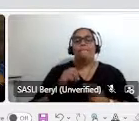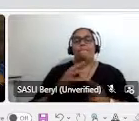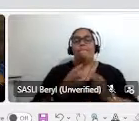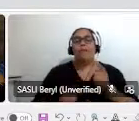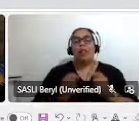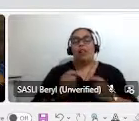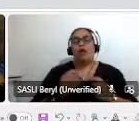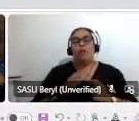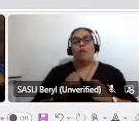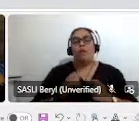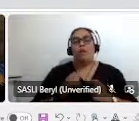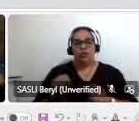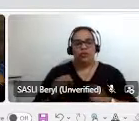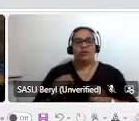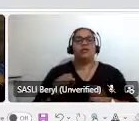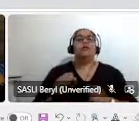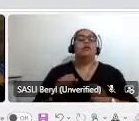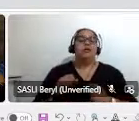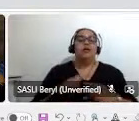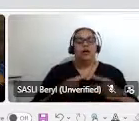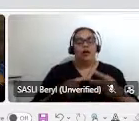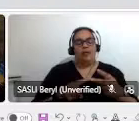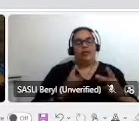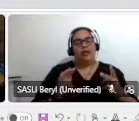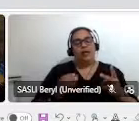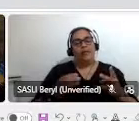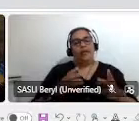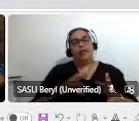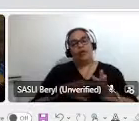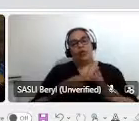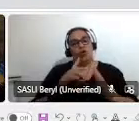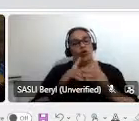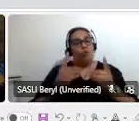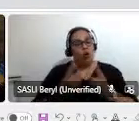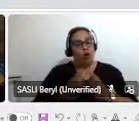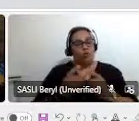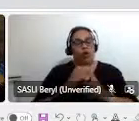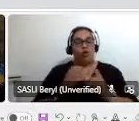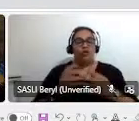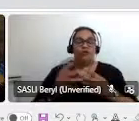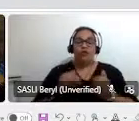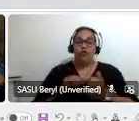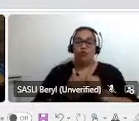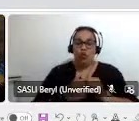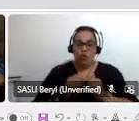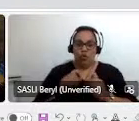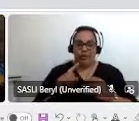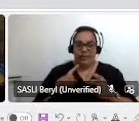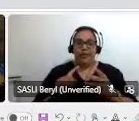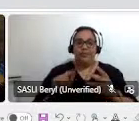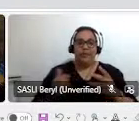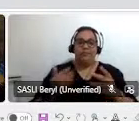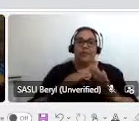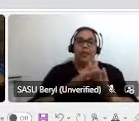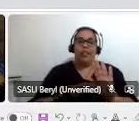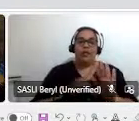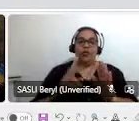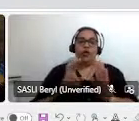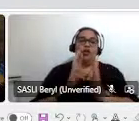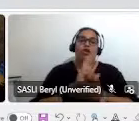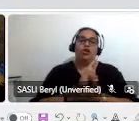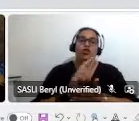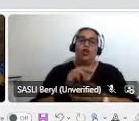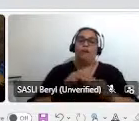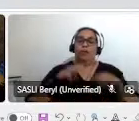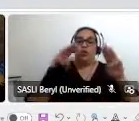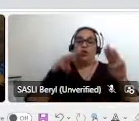facilities. Then the committee requests that the Department of Cultural Affairs and Sport submits a list of registered museums